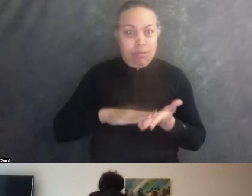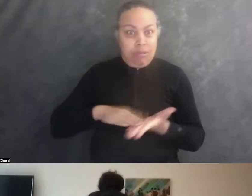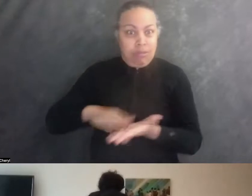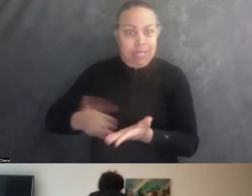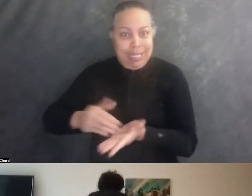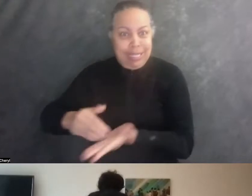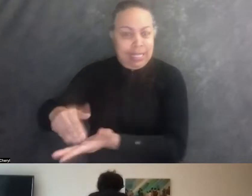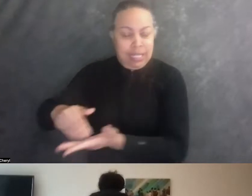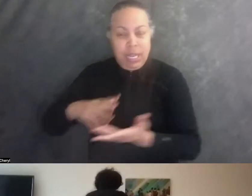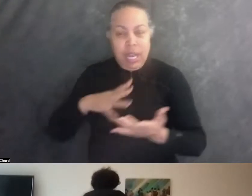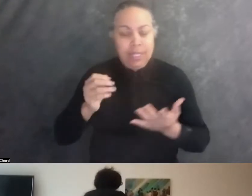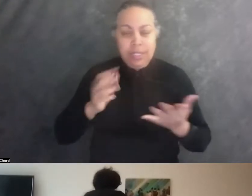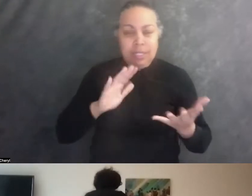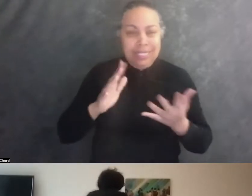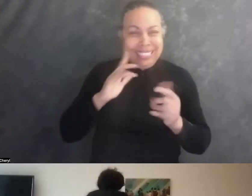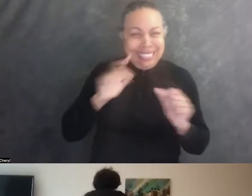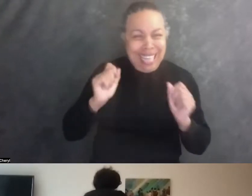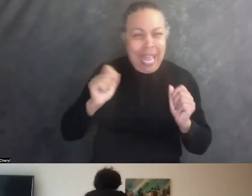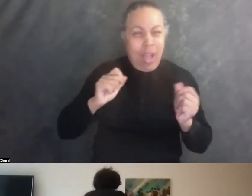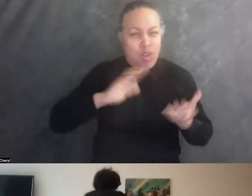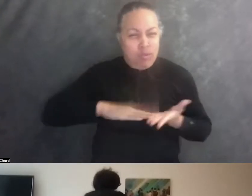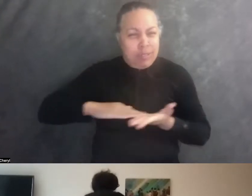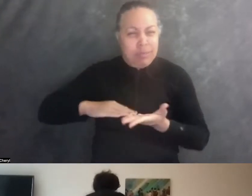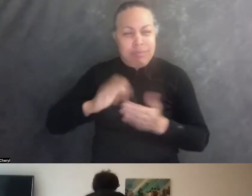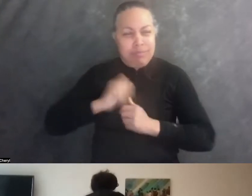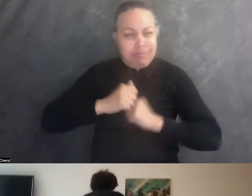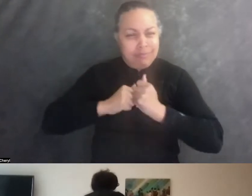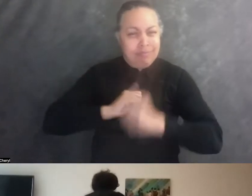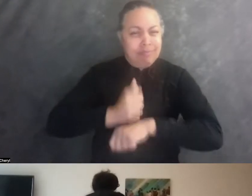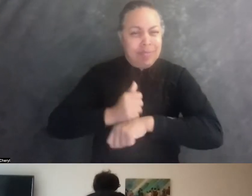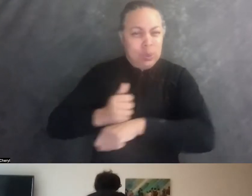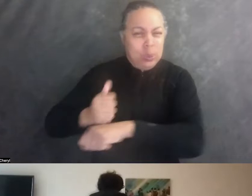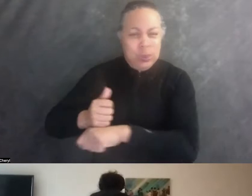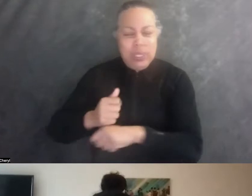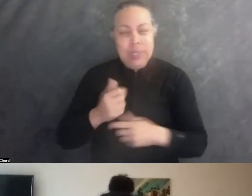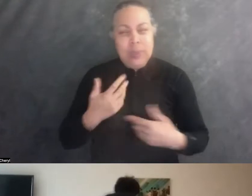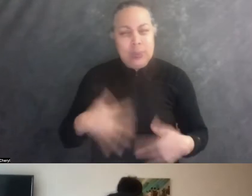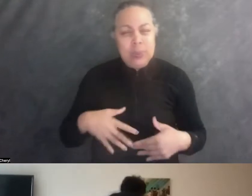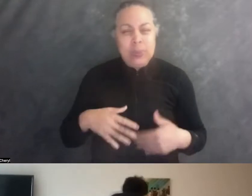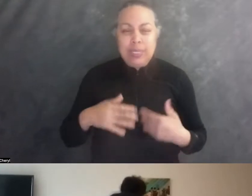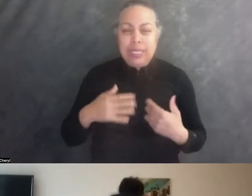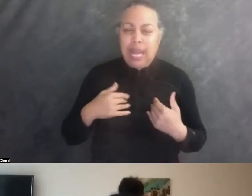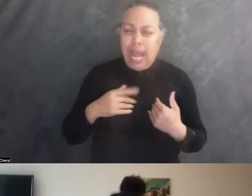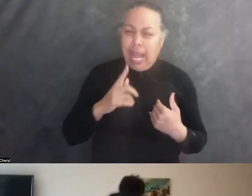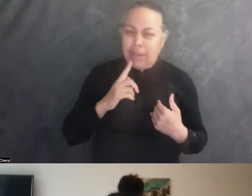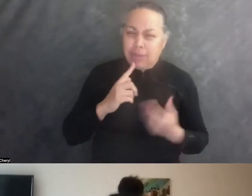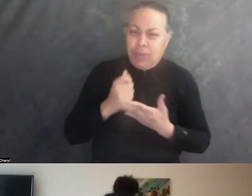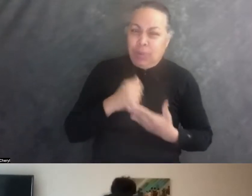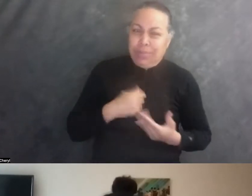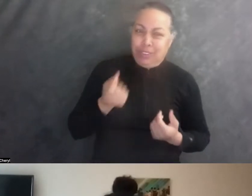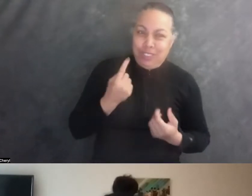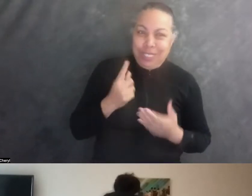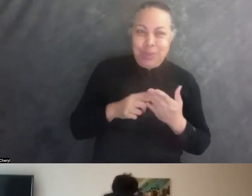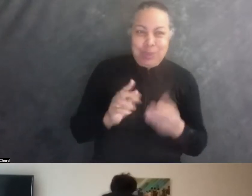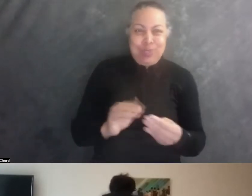then the sound rhythms that you construct are very much, I can like really understand what you just